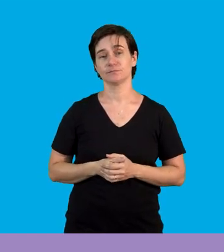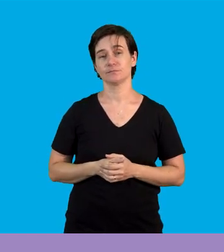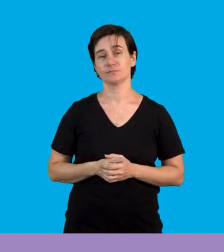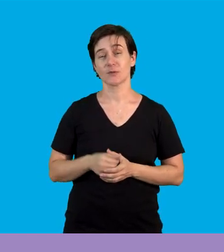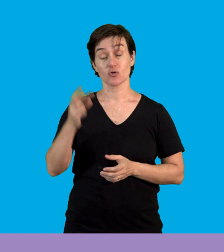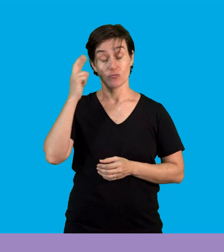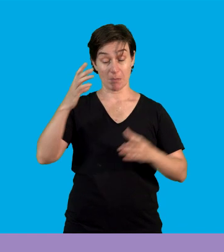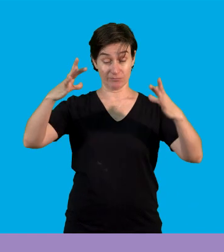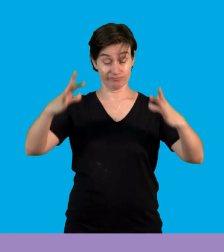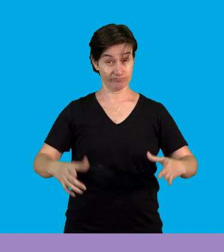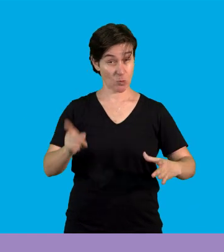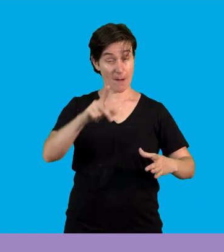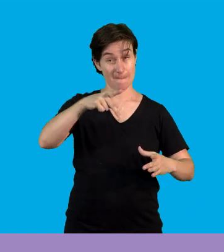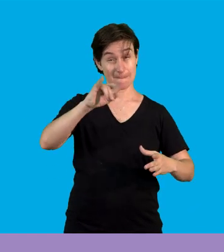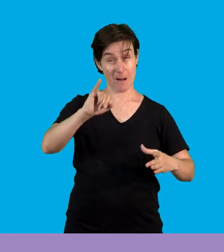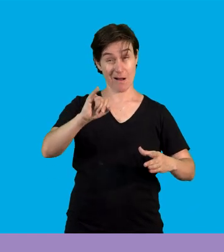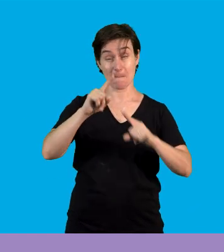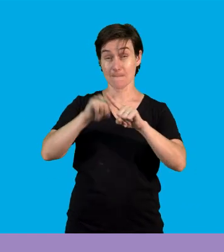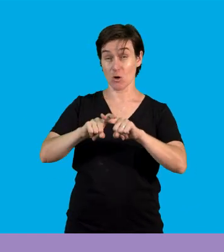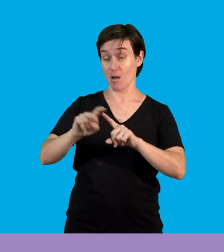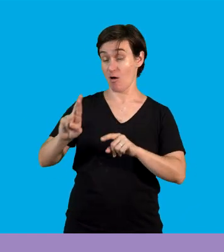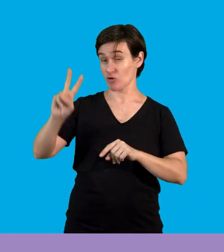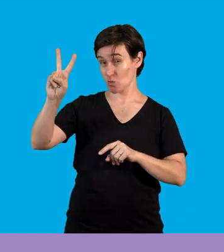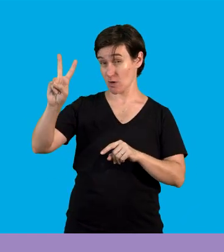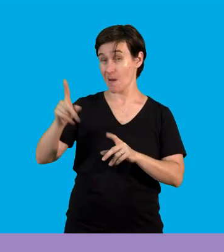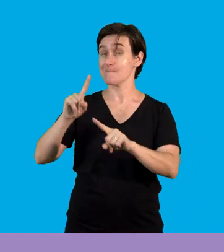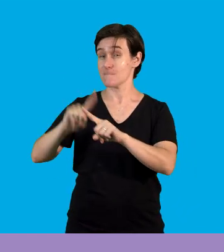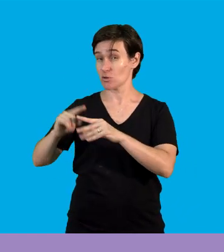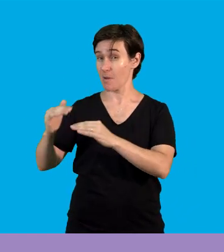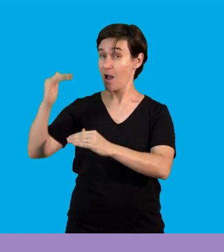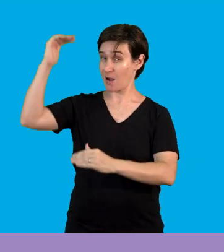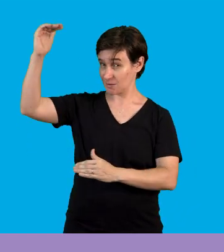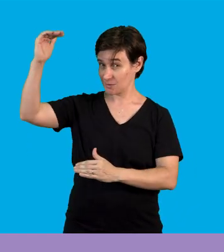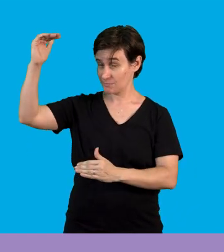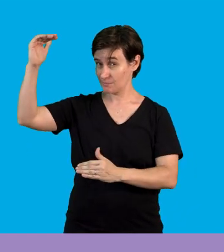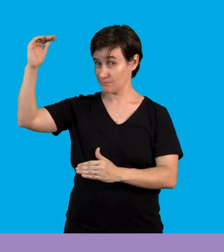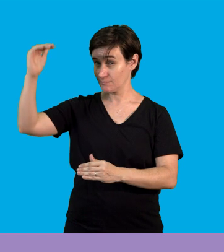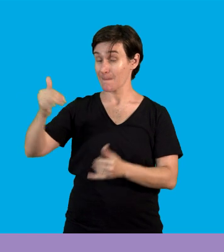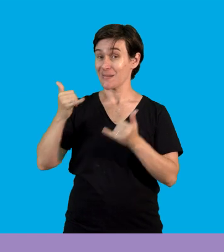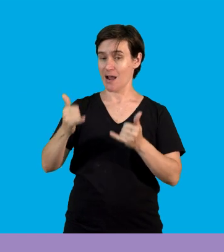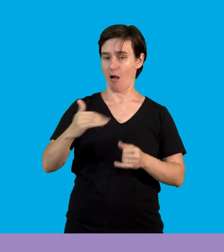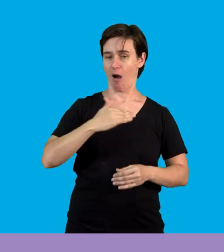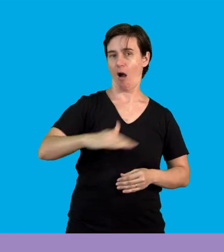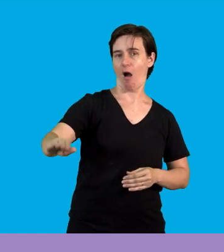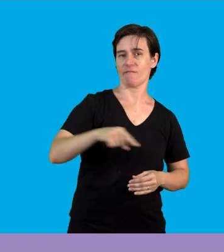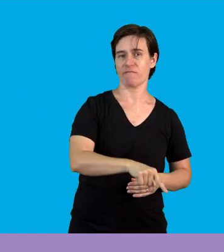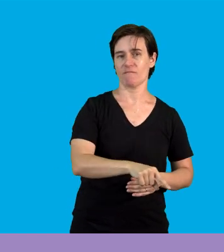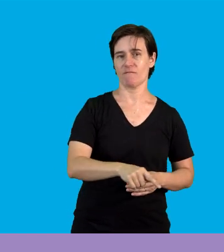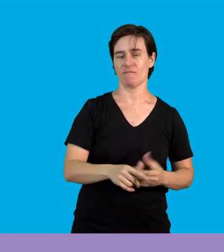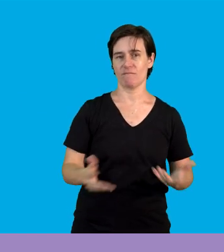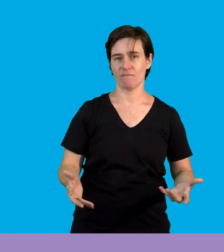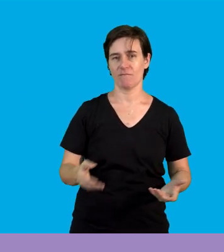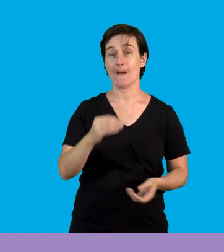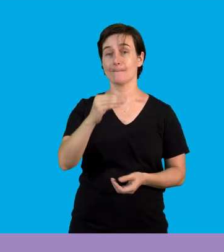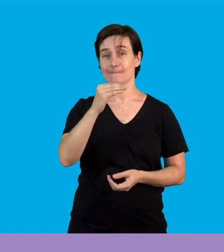formula for a cylinder is pi multiplied by r squared multiplied by the height. Now, because we are working with half of a cylinder,